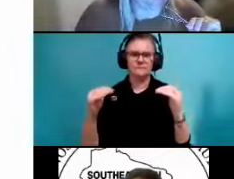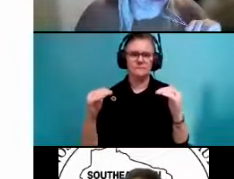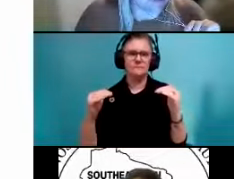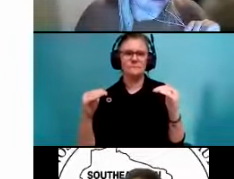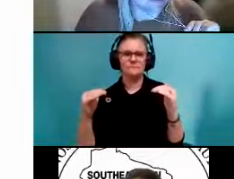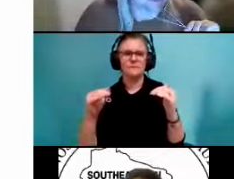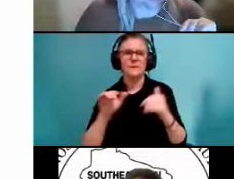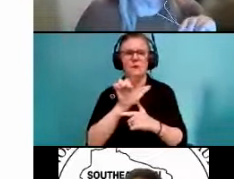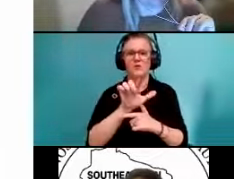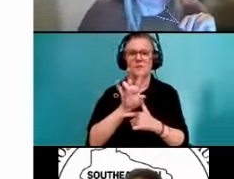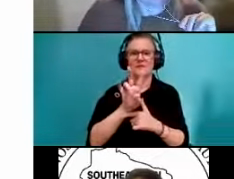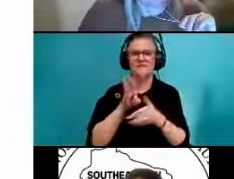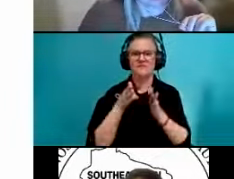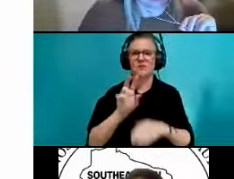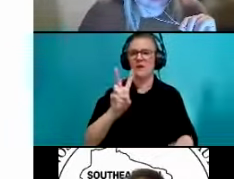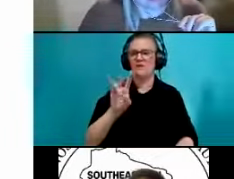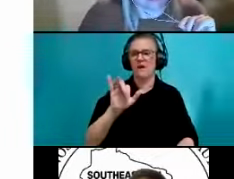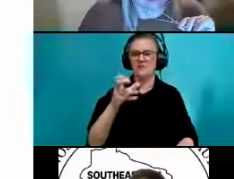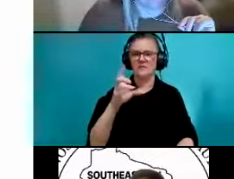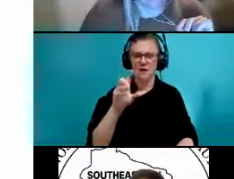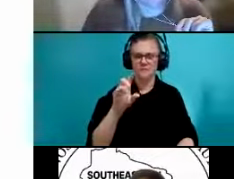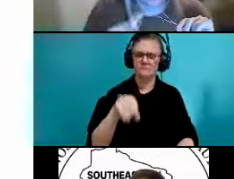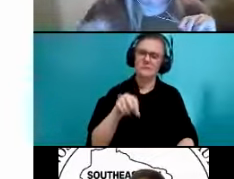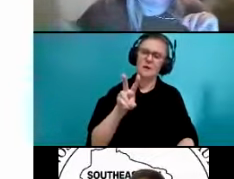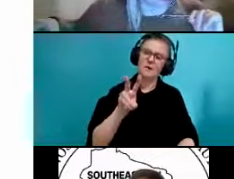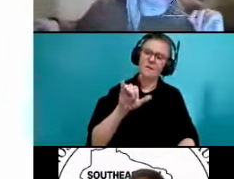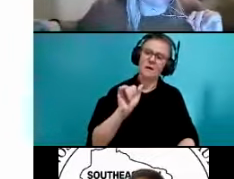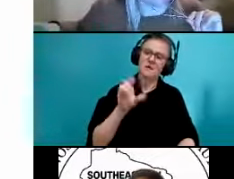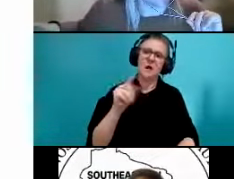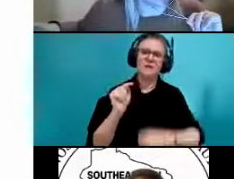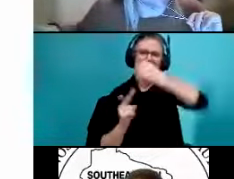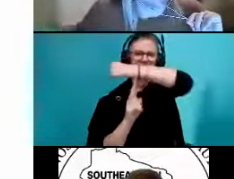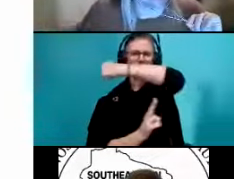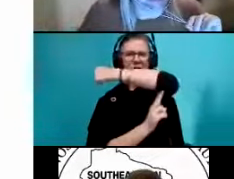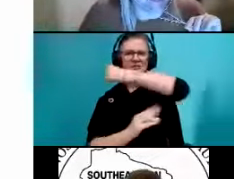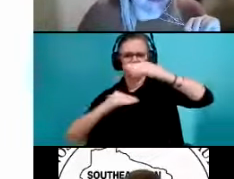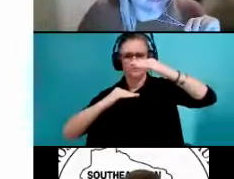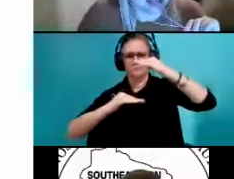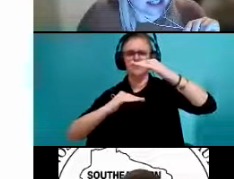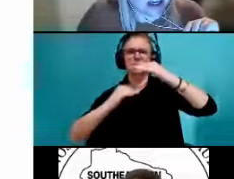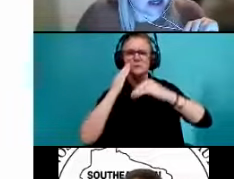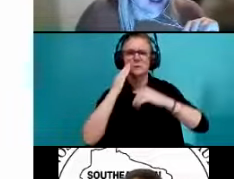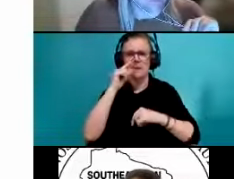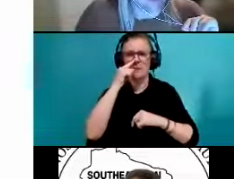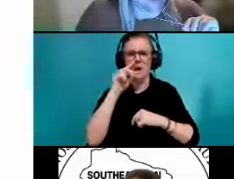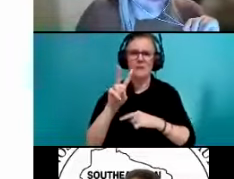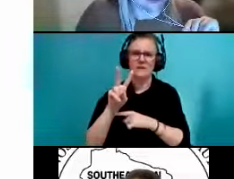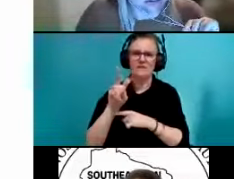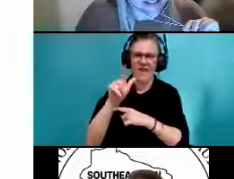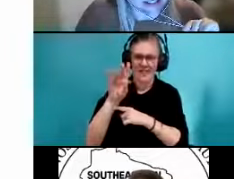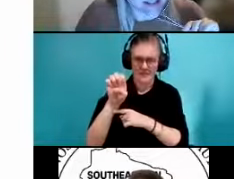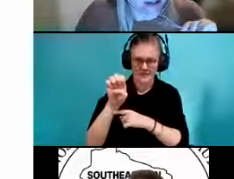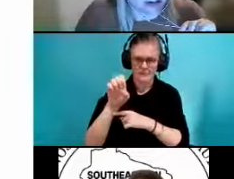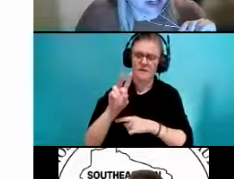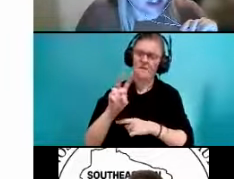On the 27th Street Viaduct, which is that long bridge that goes over the Menominee Valley, there are